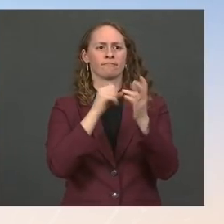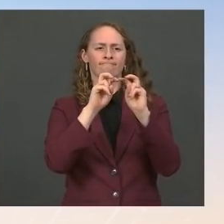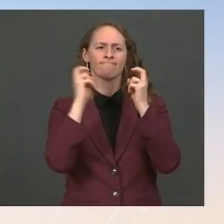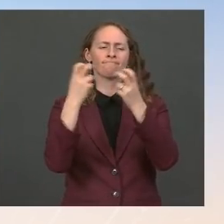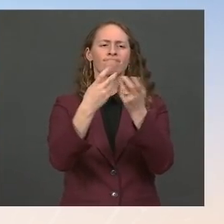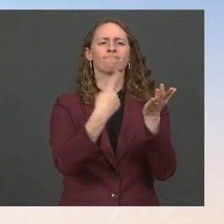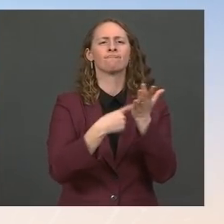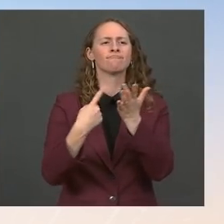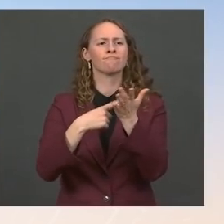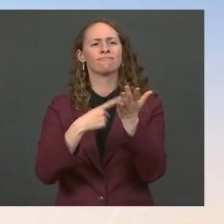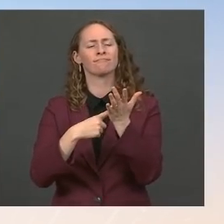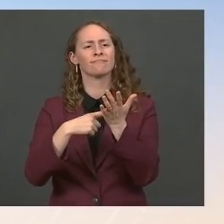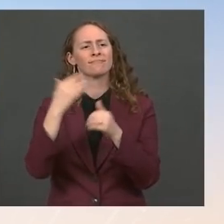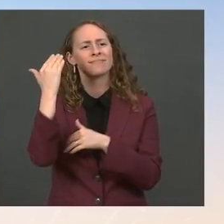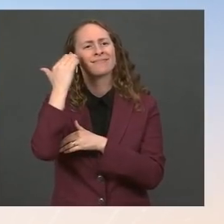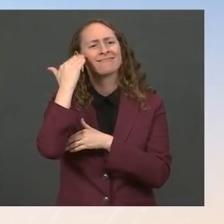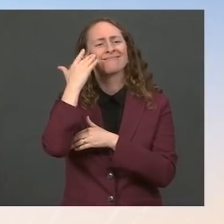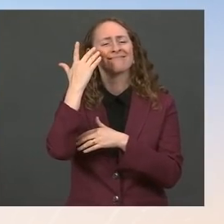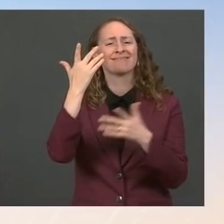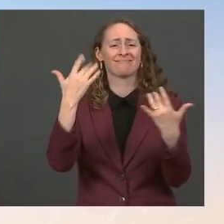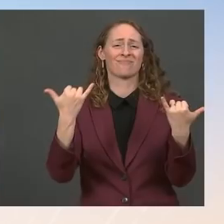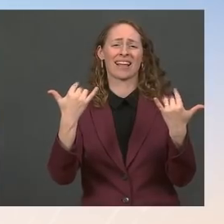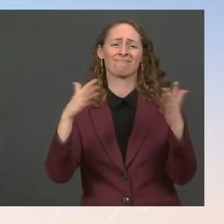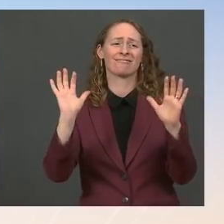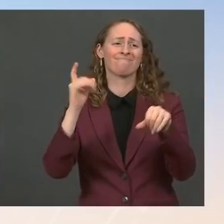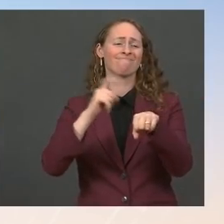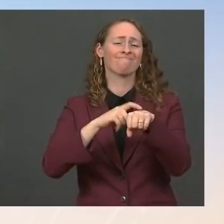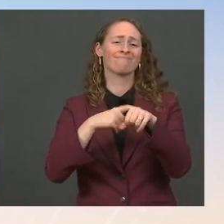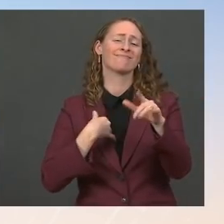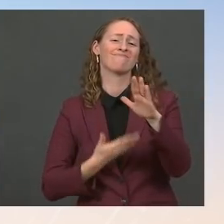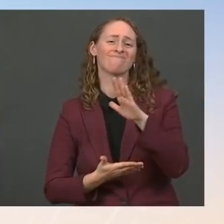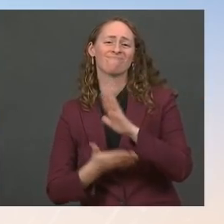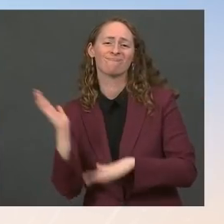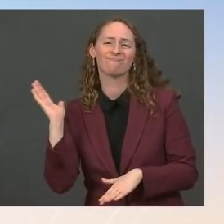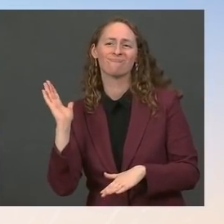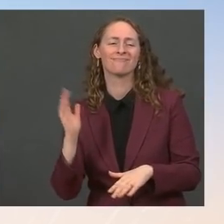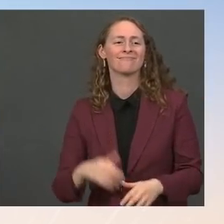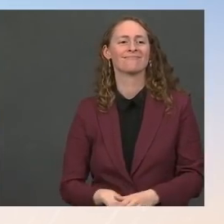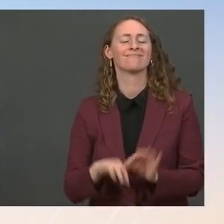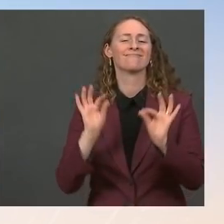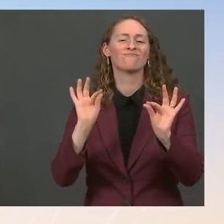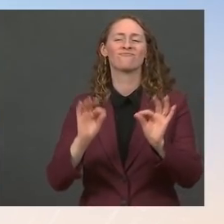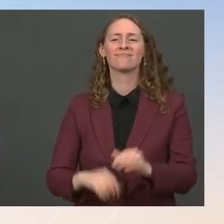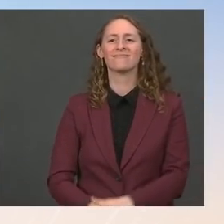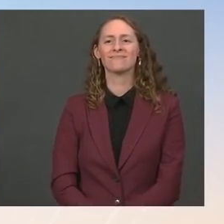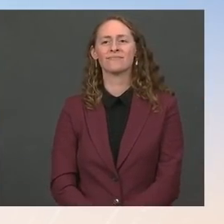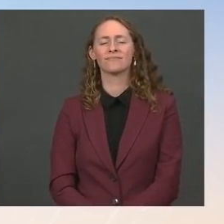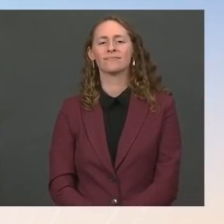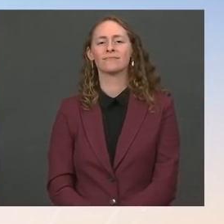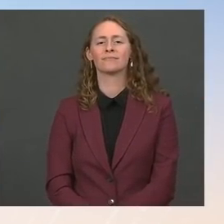know we didn't get to everyone, but I think we got to go. Thanks, everyone, so much. Have a good day. Thanks, Jen.